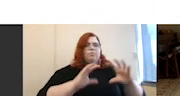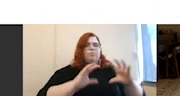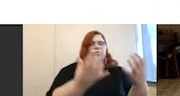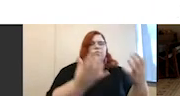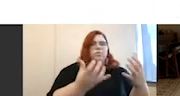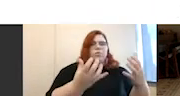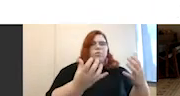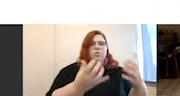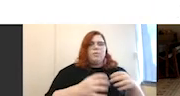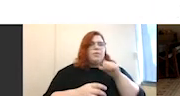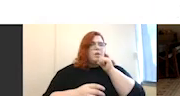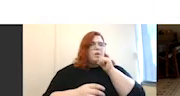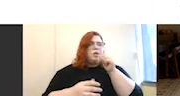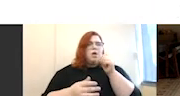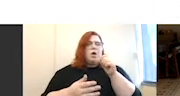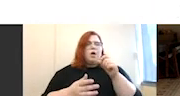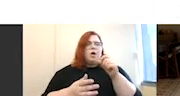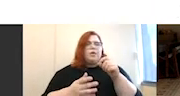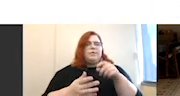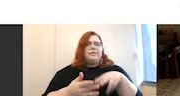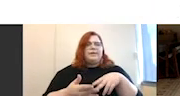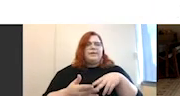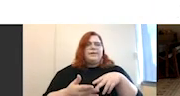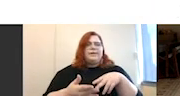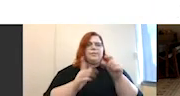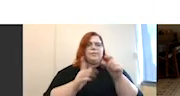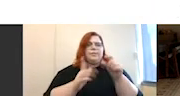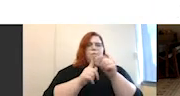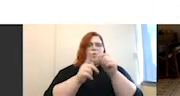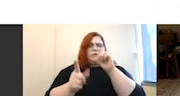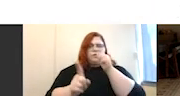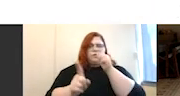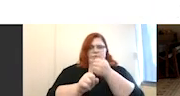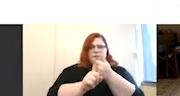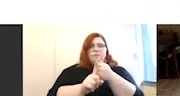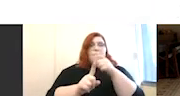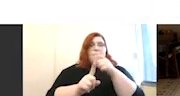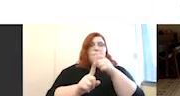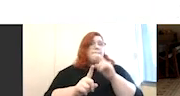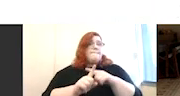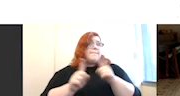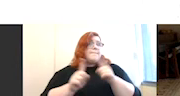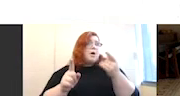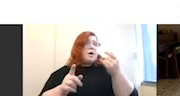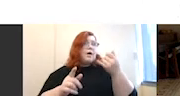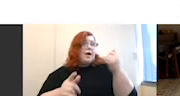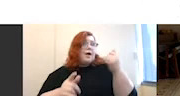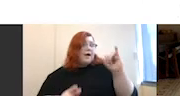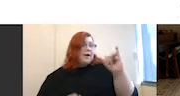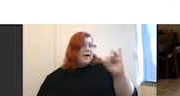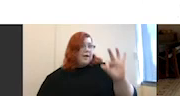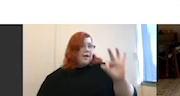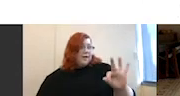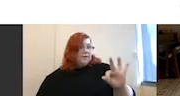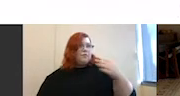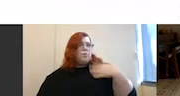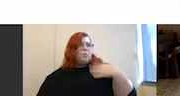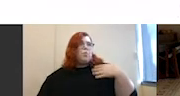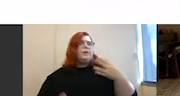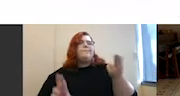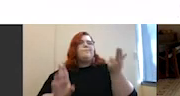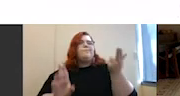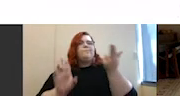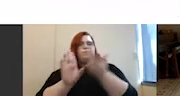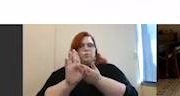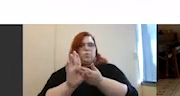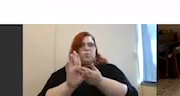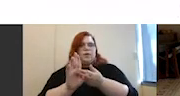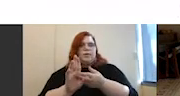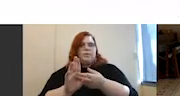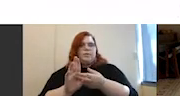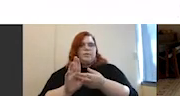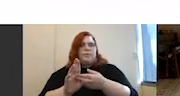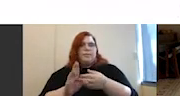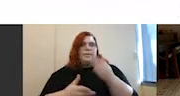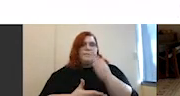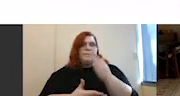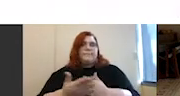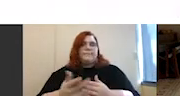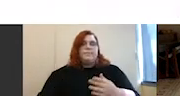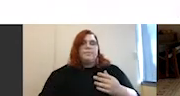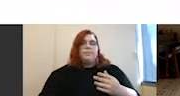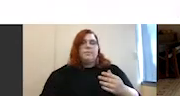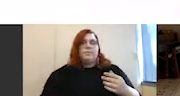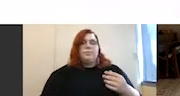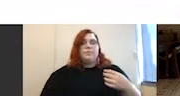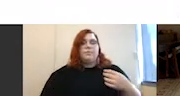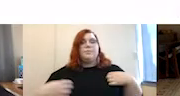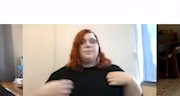being consumed. Well, with interactive fiction, we have that active participation that allows us to, let me just go ahead and